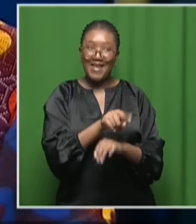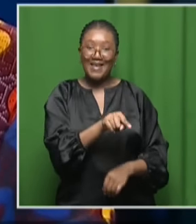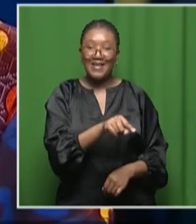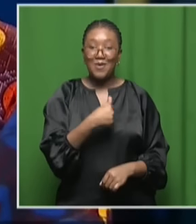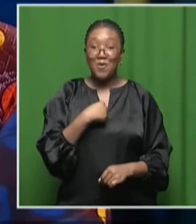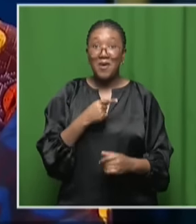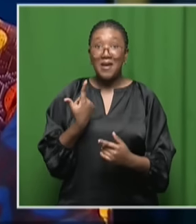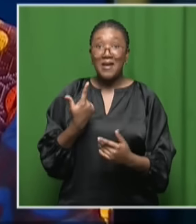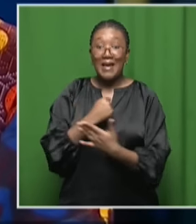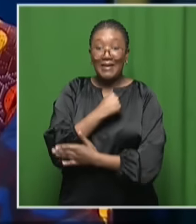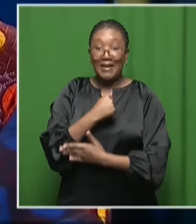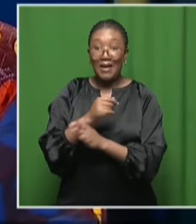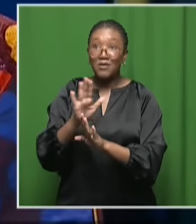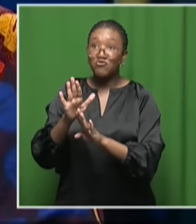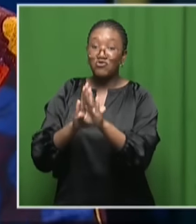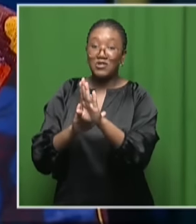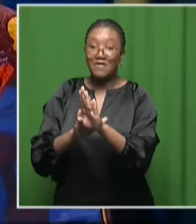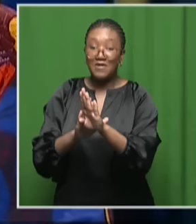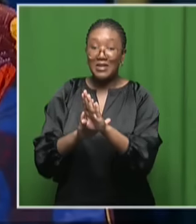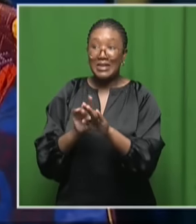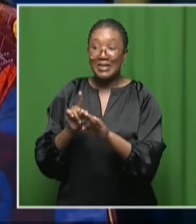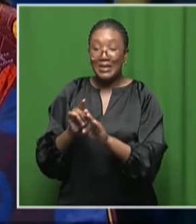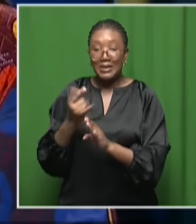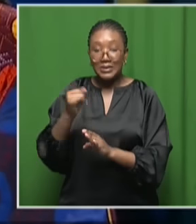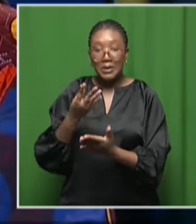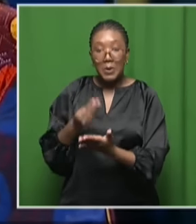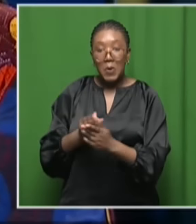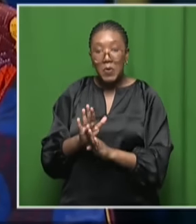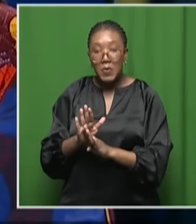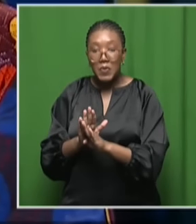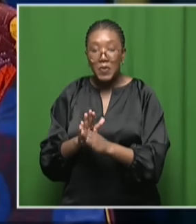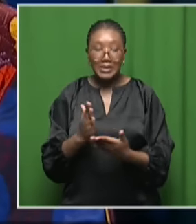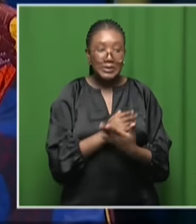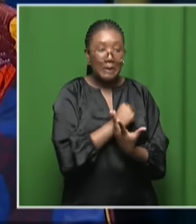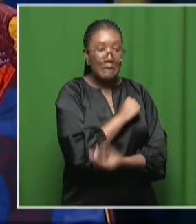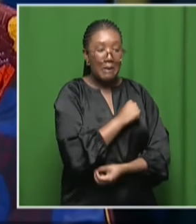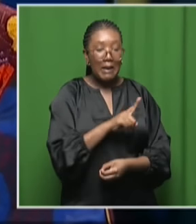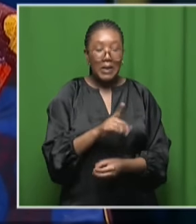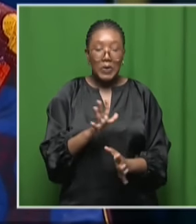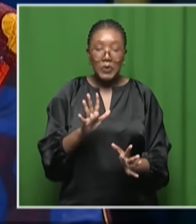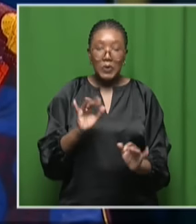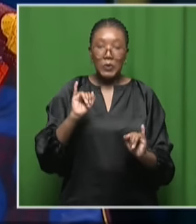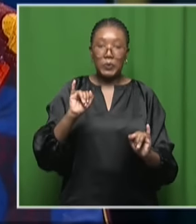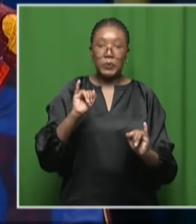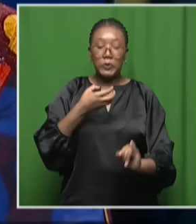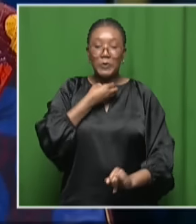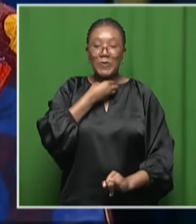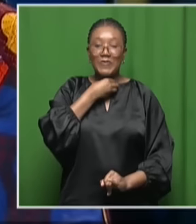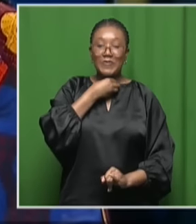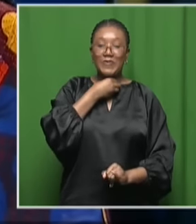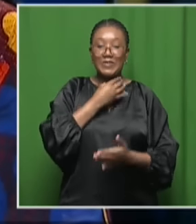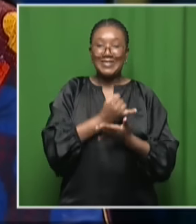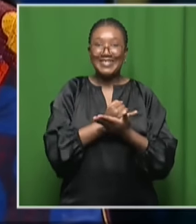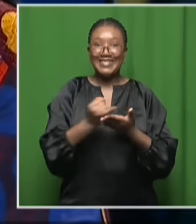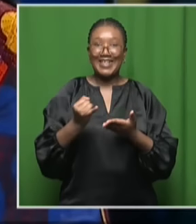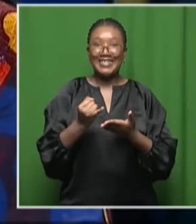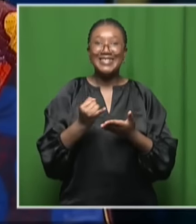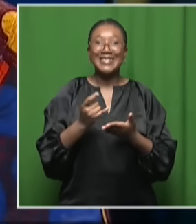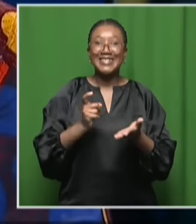nations are heavily indebted, but heavily indebted in a way that is unsustainable.